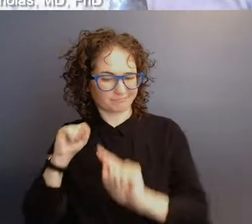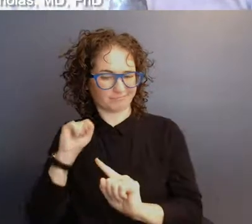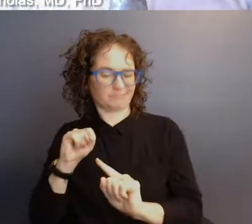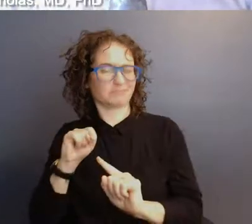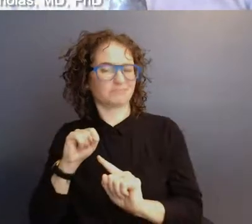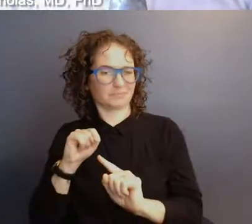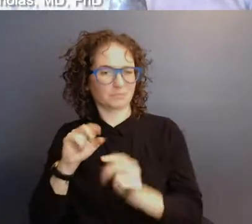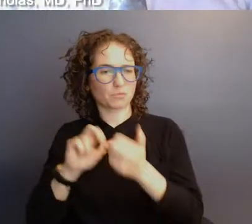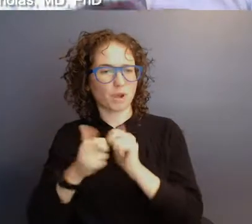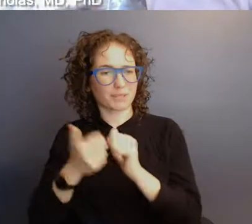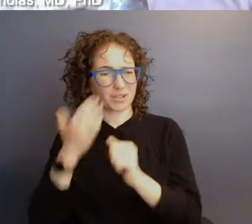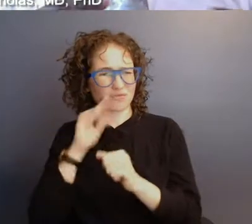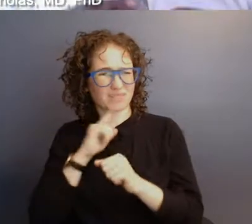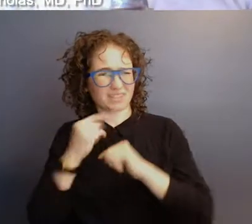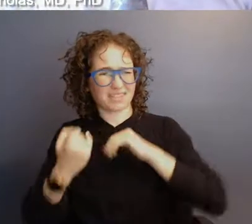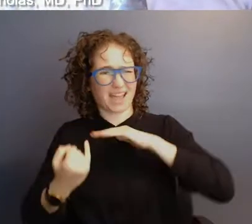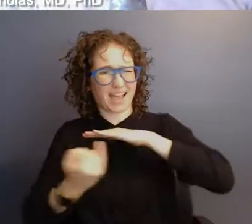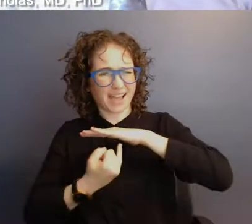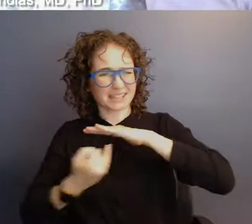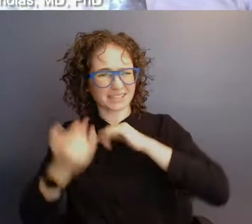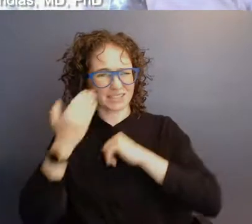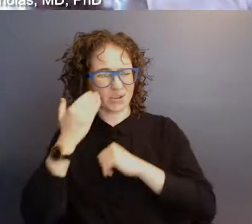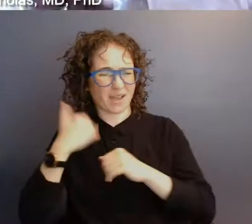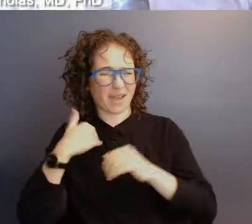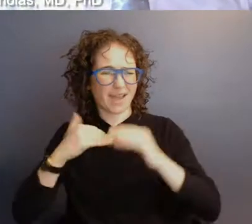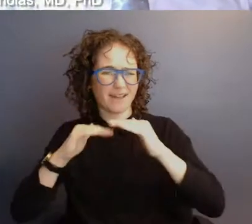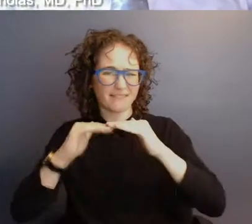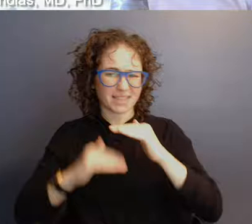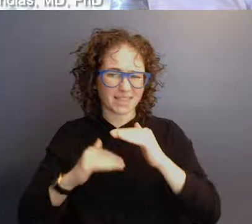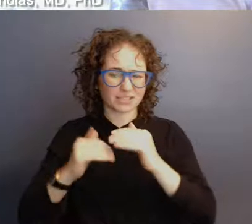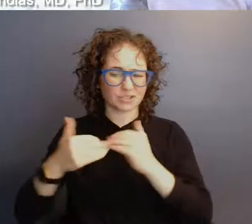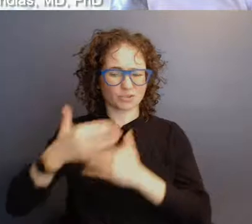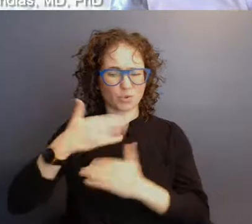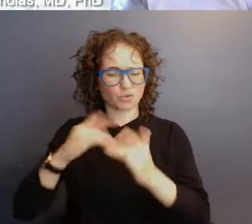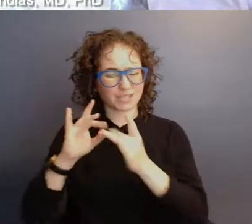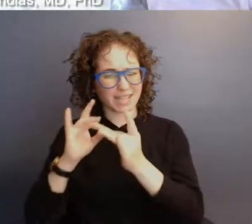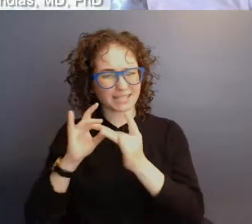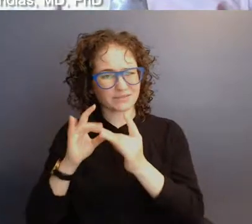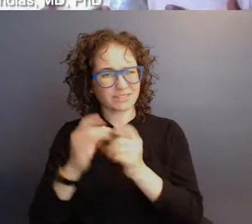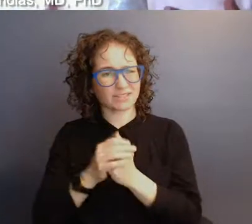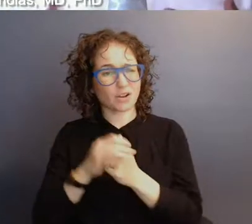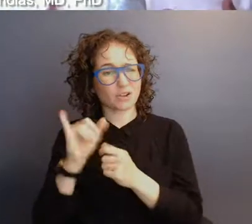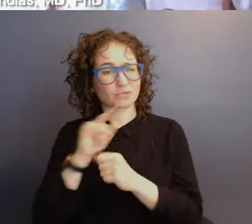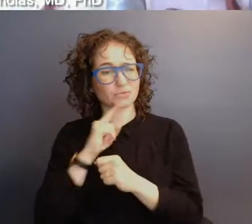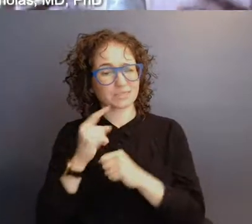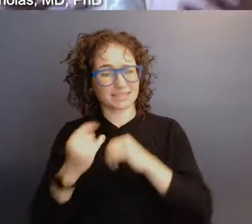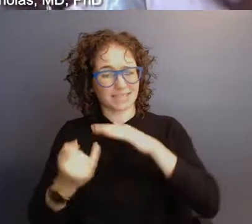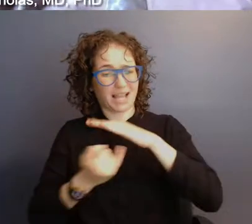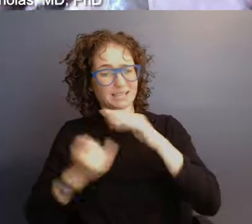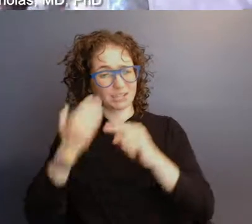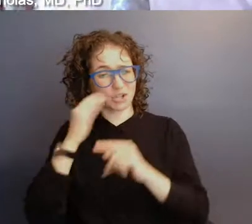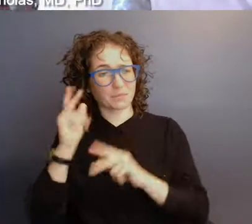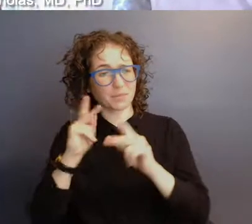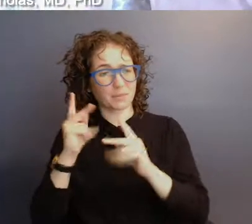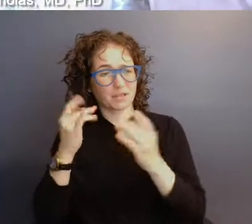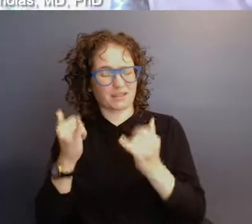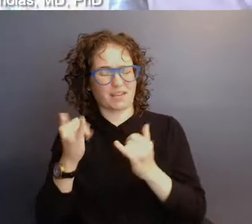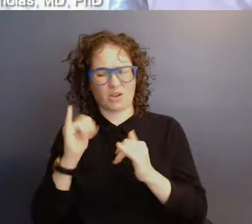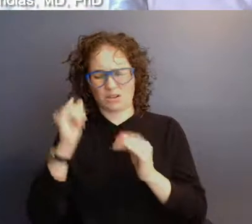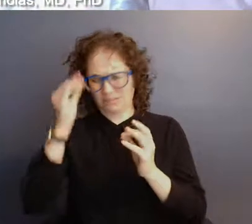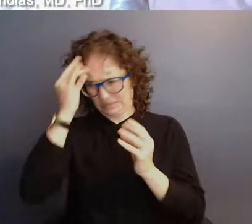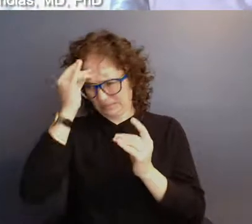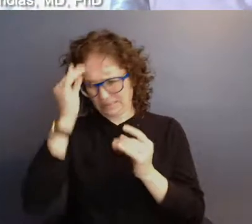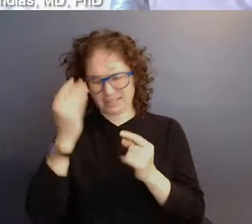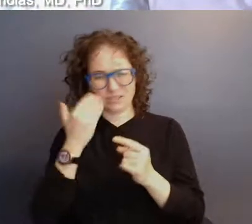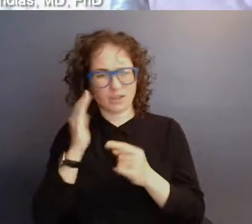It's isolating because they have less social connectivity. And secondly, it's isolating because people are worried that they'll bring something to